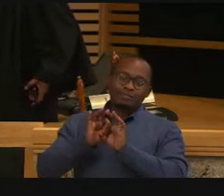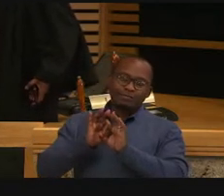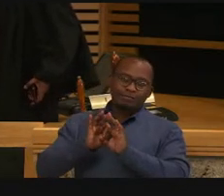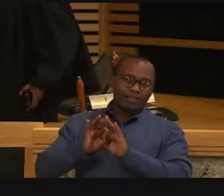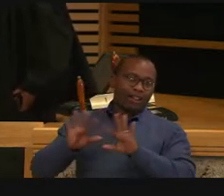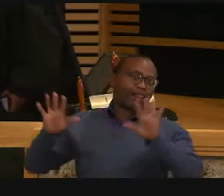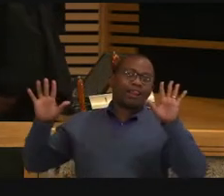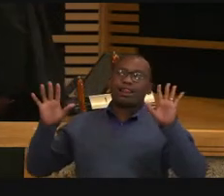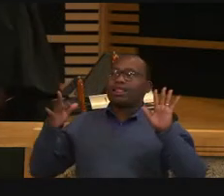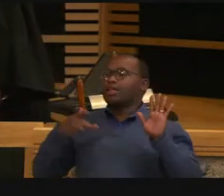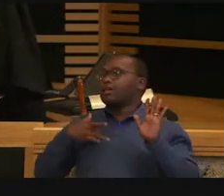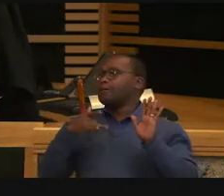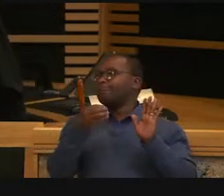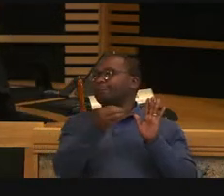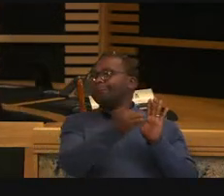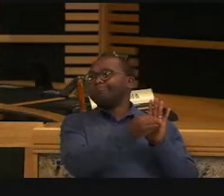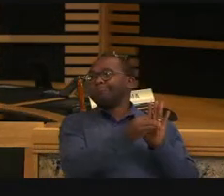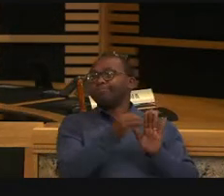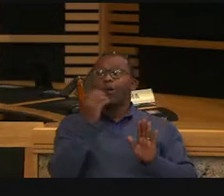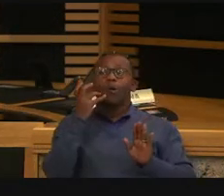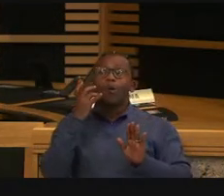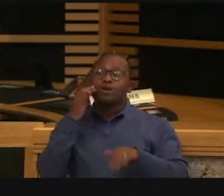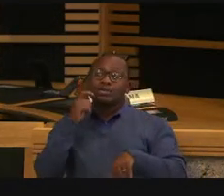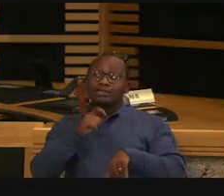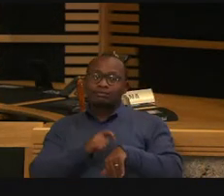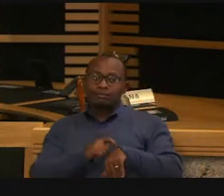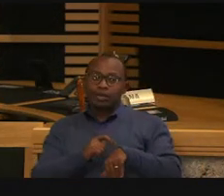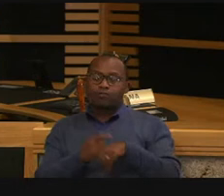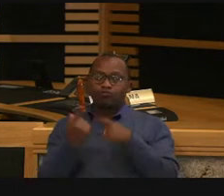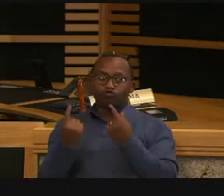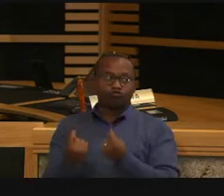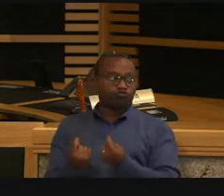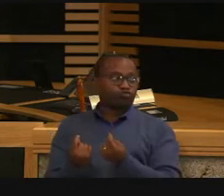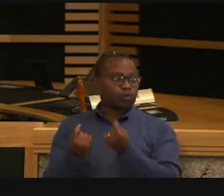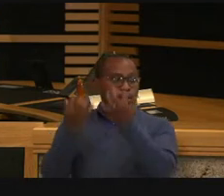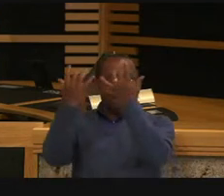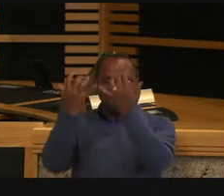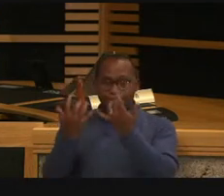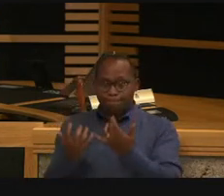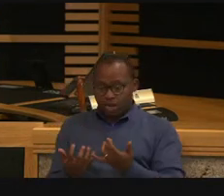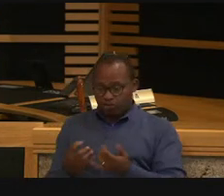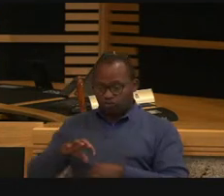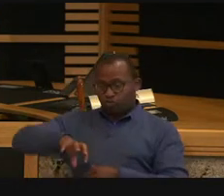when UMEC was tabling up